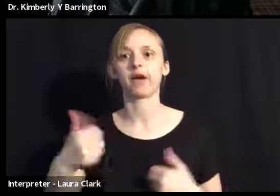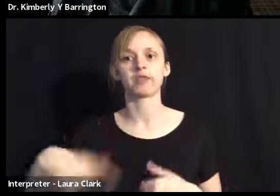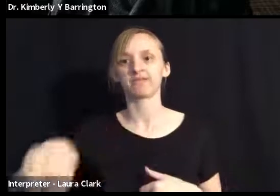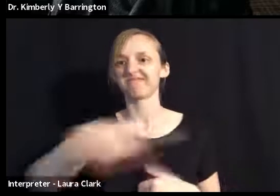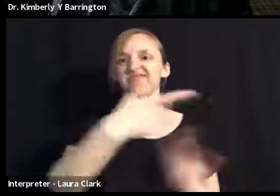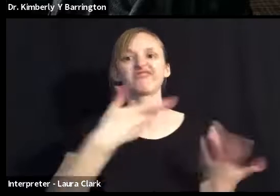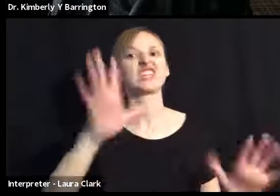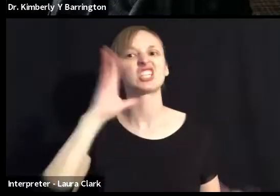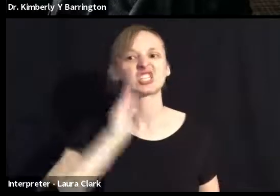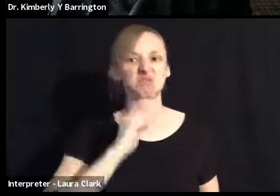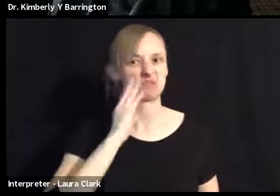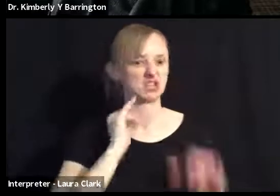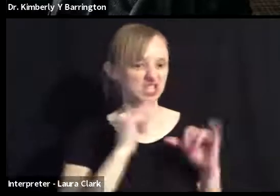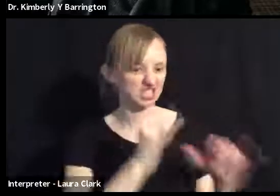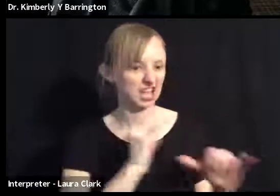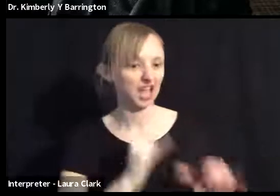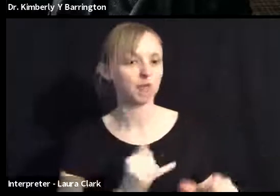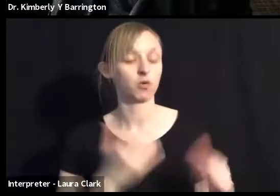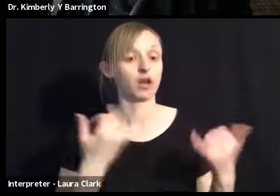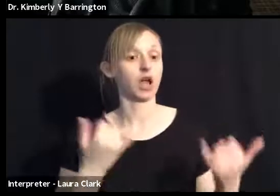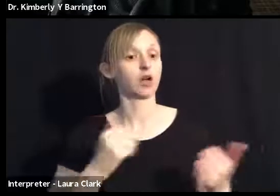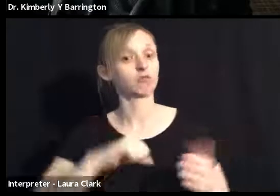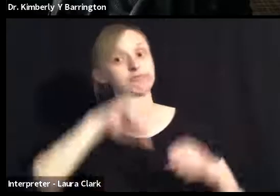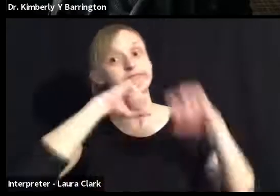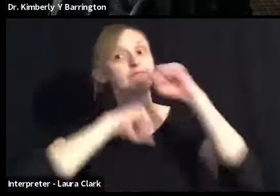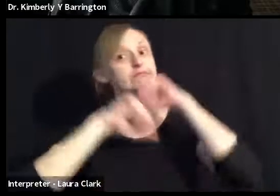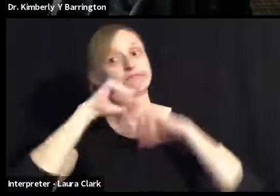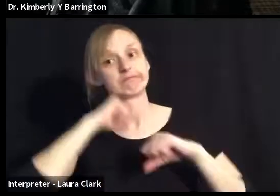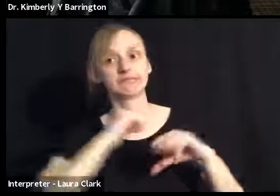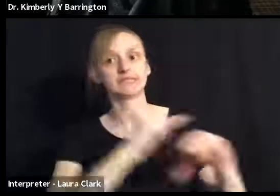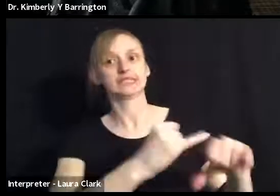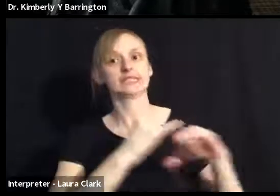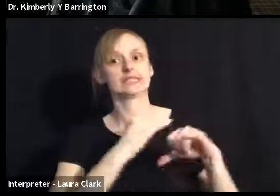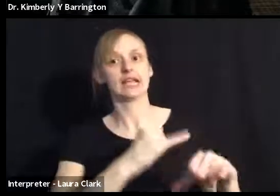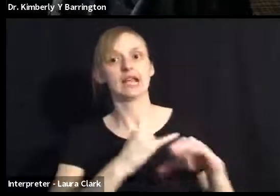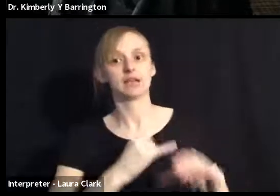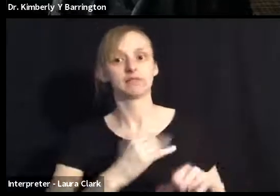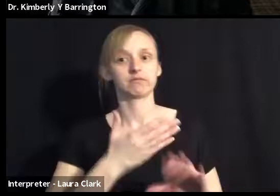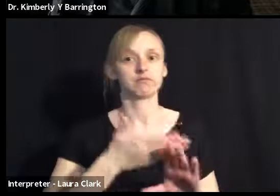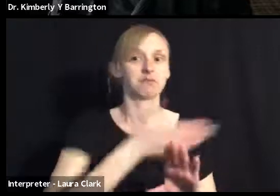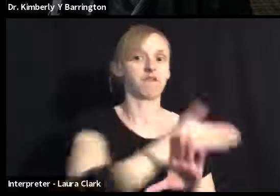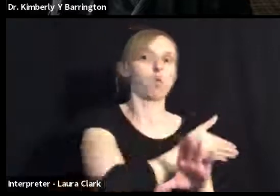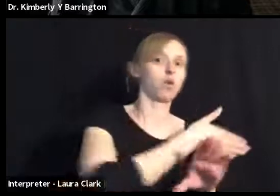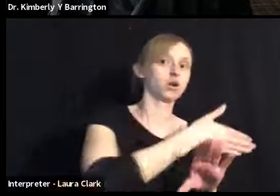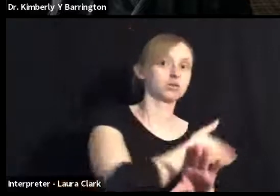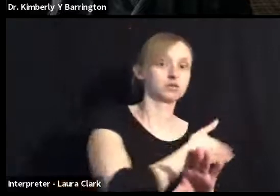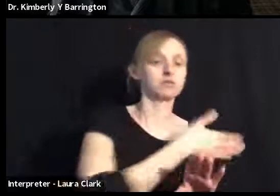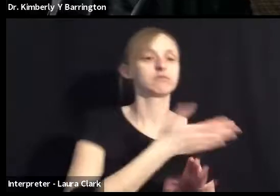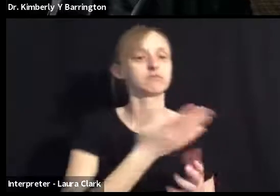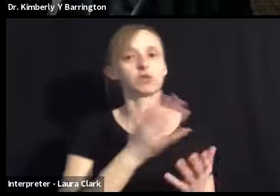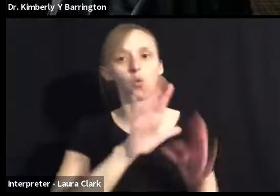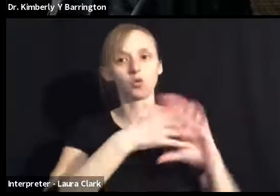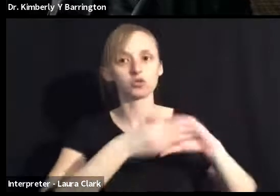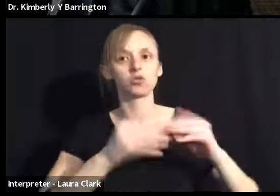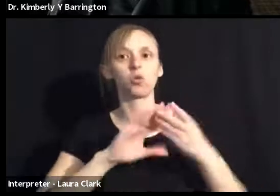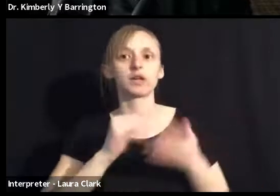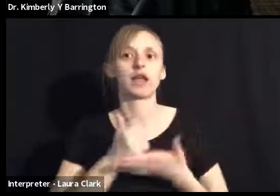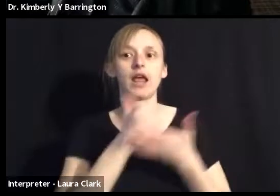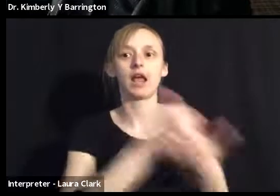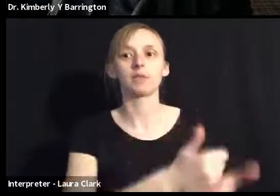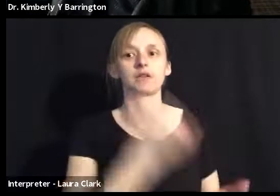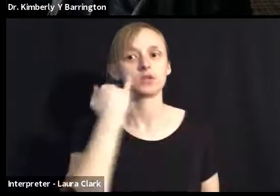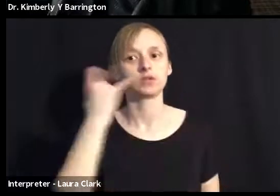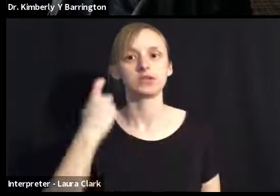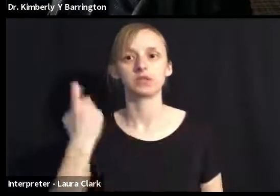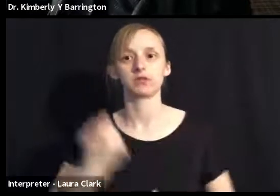or somebody that's going through a lot of the same steps that you went through before you got here. And if you need someone to talk to and uplift